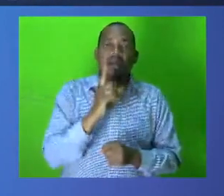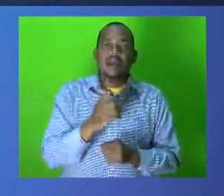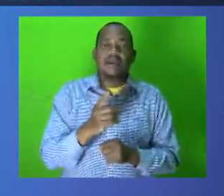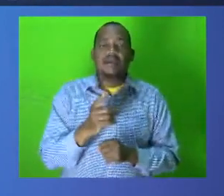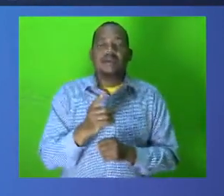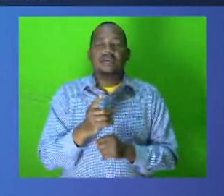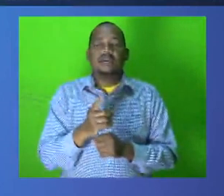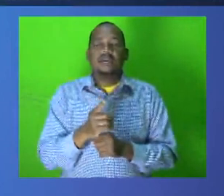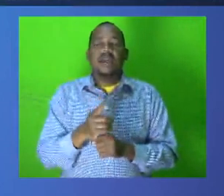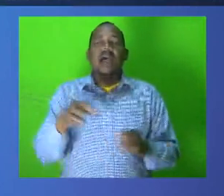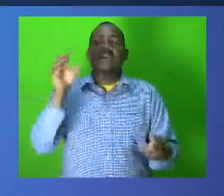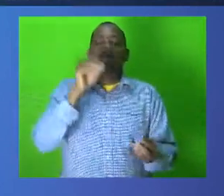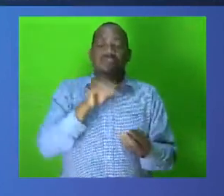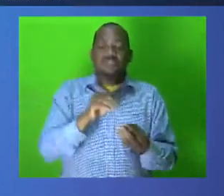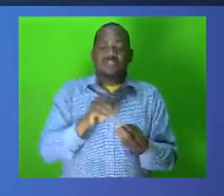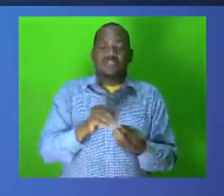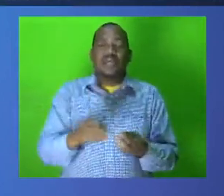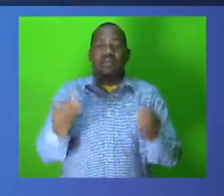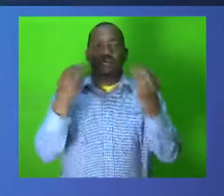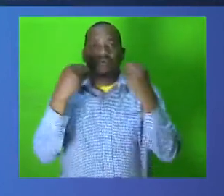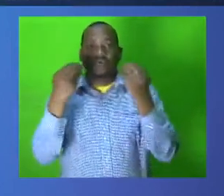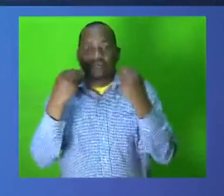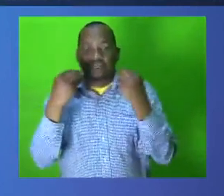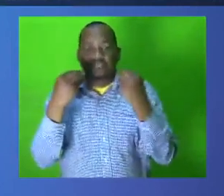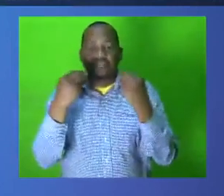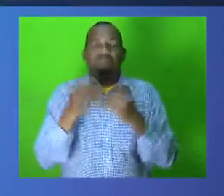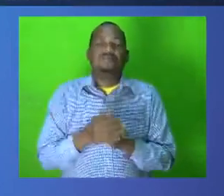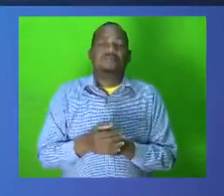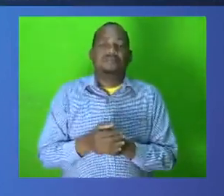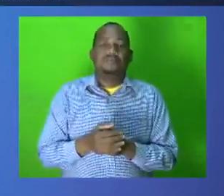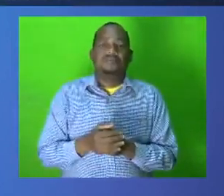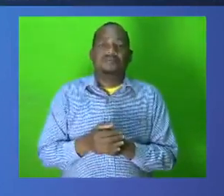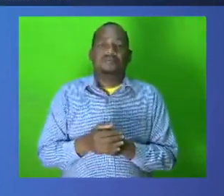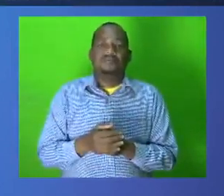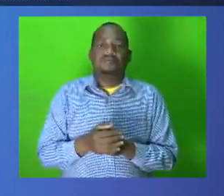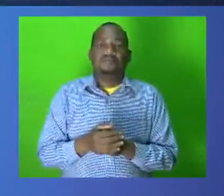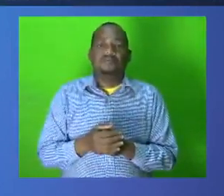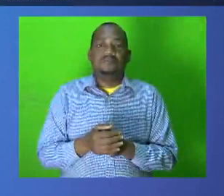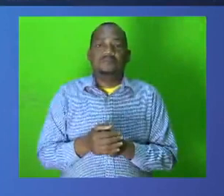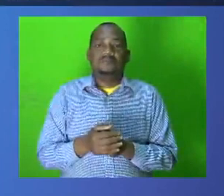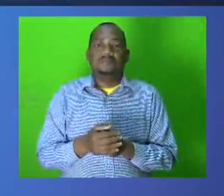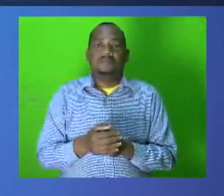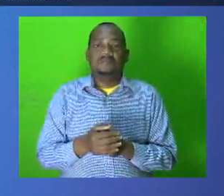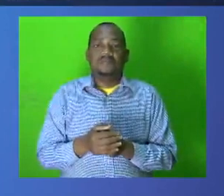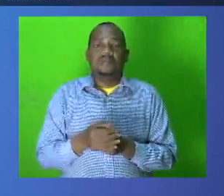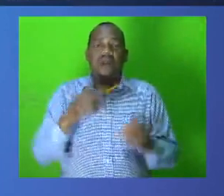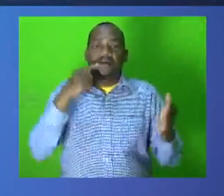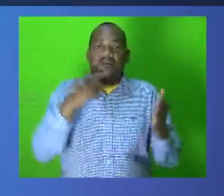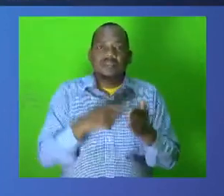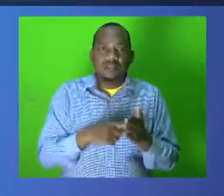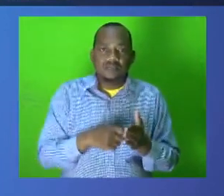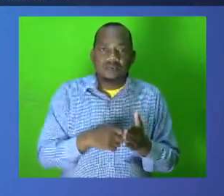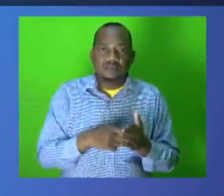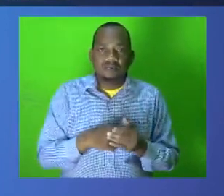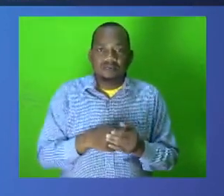example, my student, now world suffer with corona. I think you know, is a current issue,